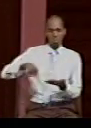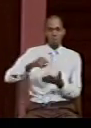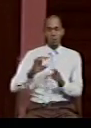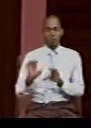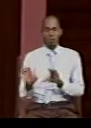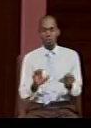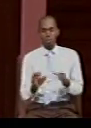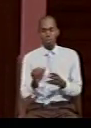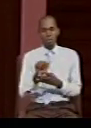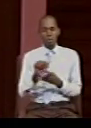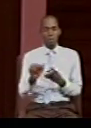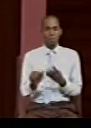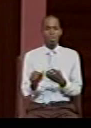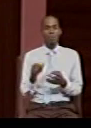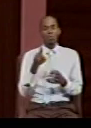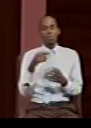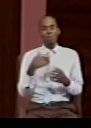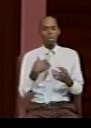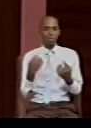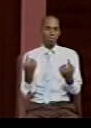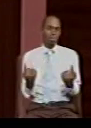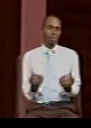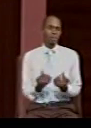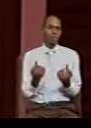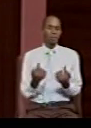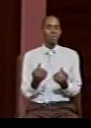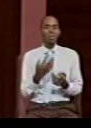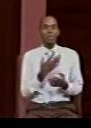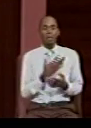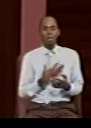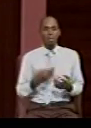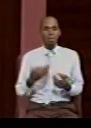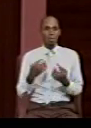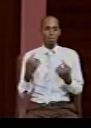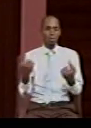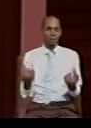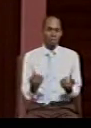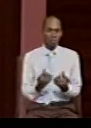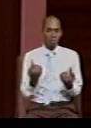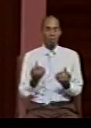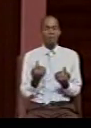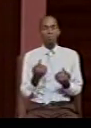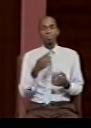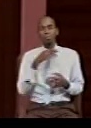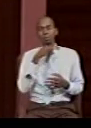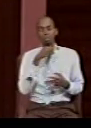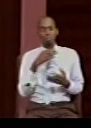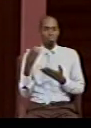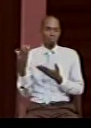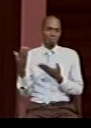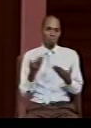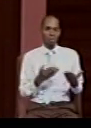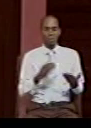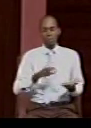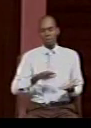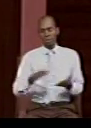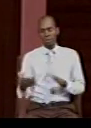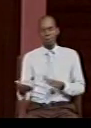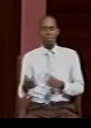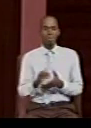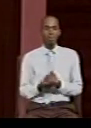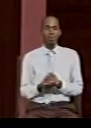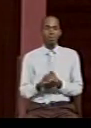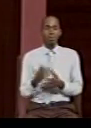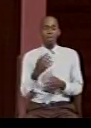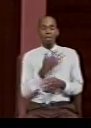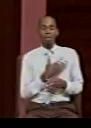adultery, you've transgressed. And sin, transgression, brings death. And you